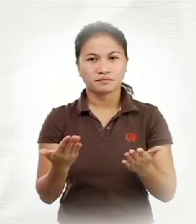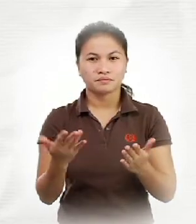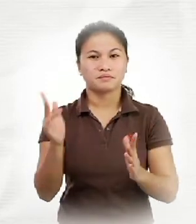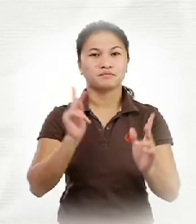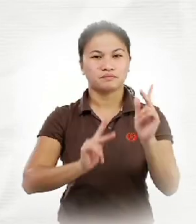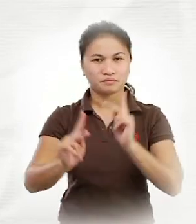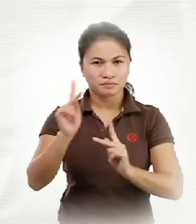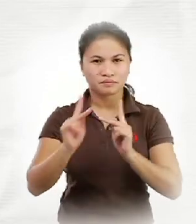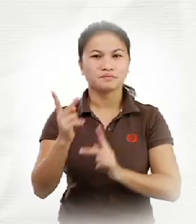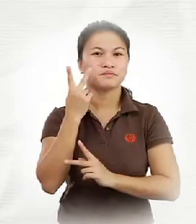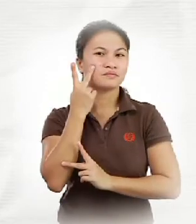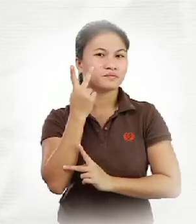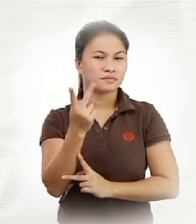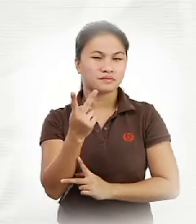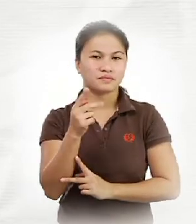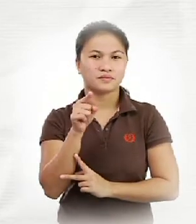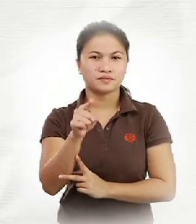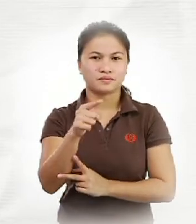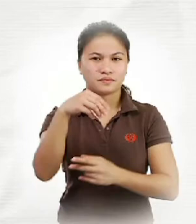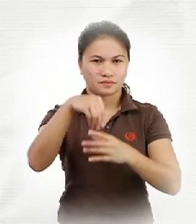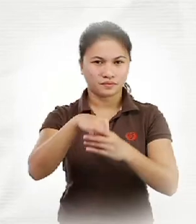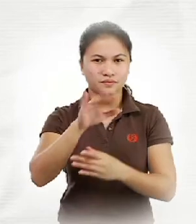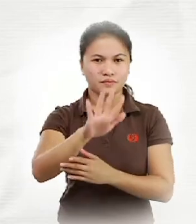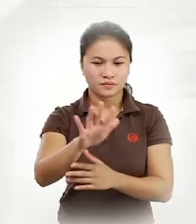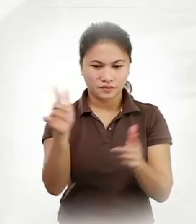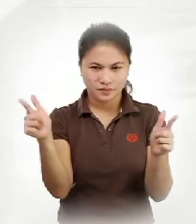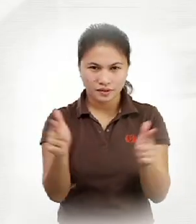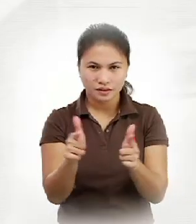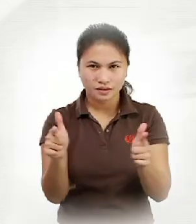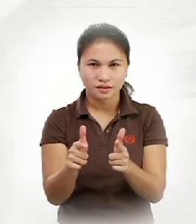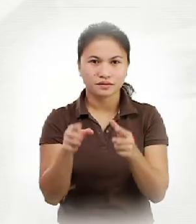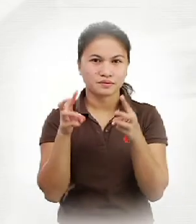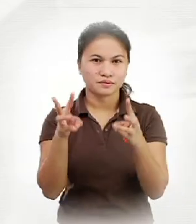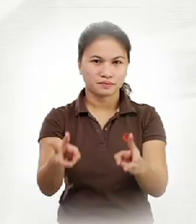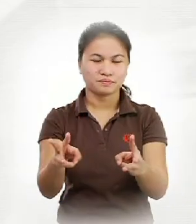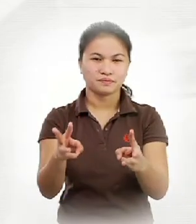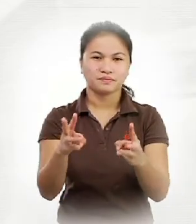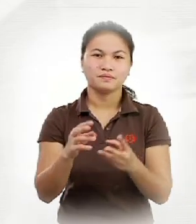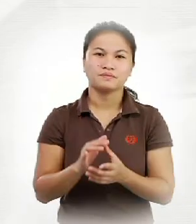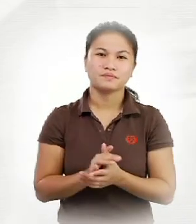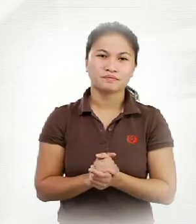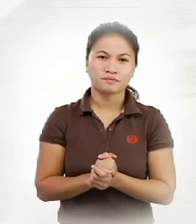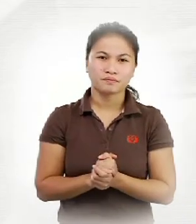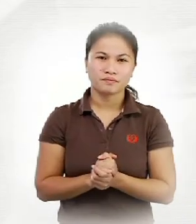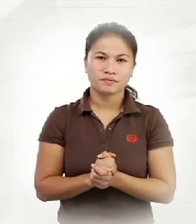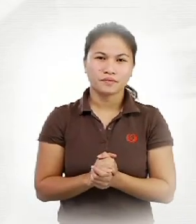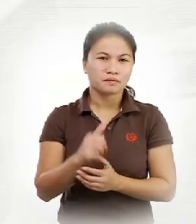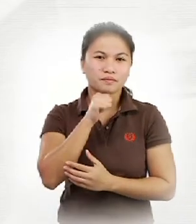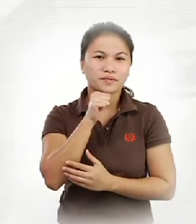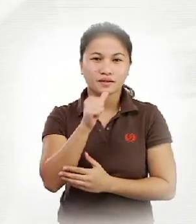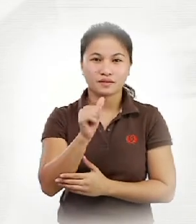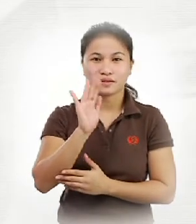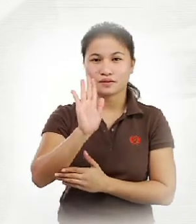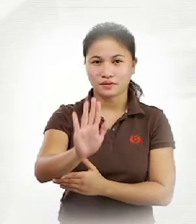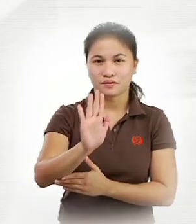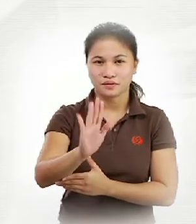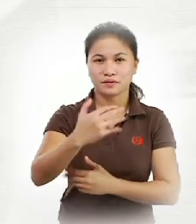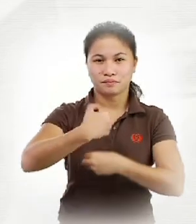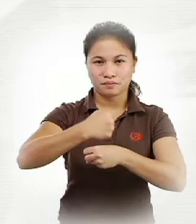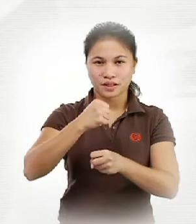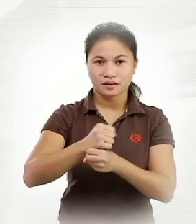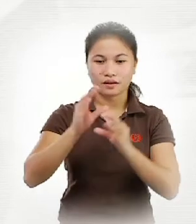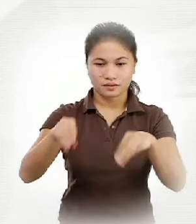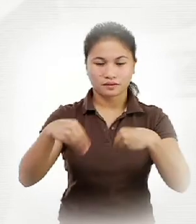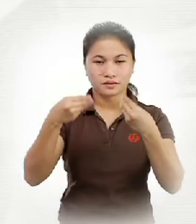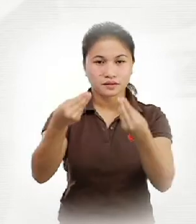people see you in your littleness. But it is not of your making. It will be given to you